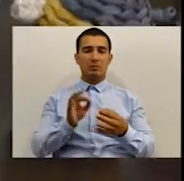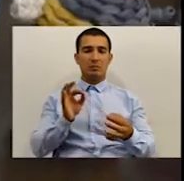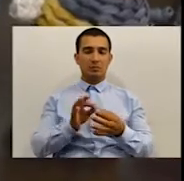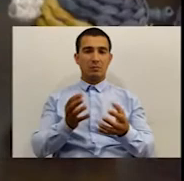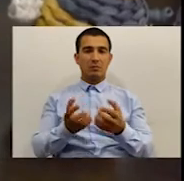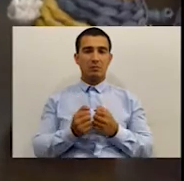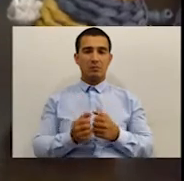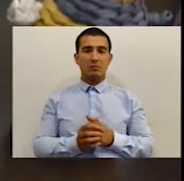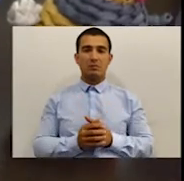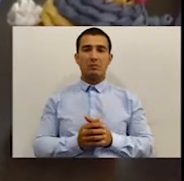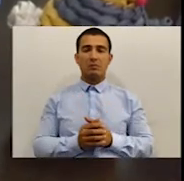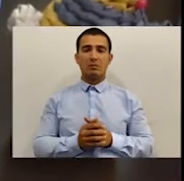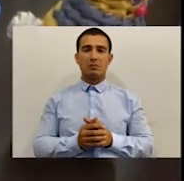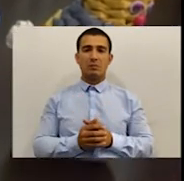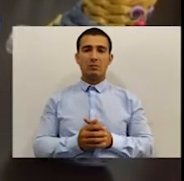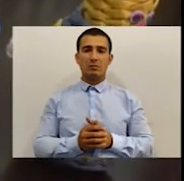novdamizni olib olamiz.